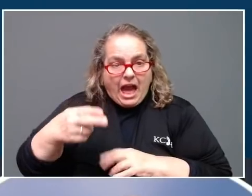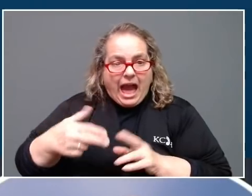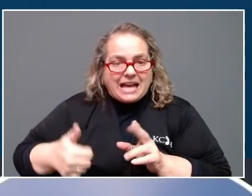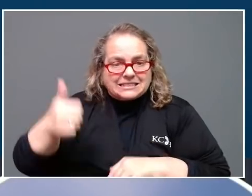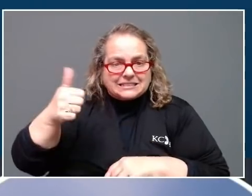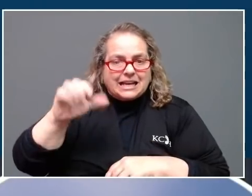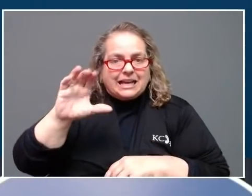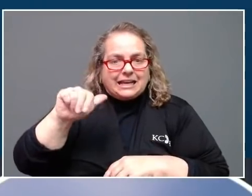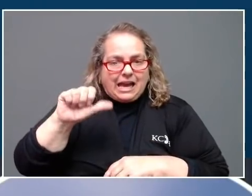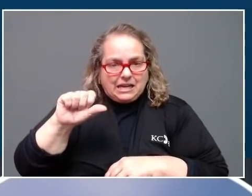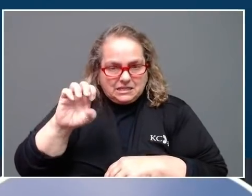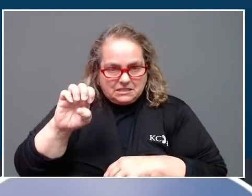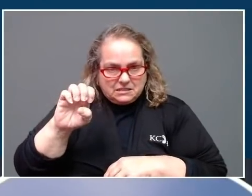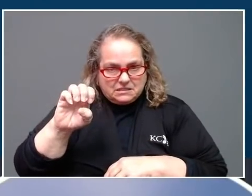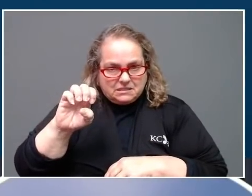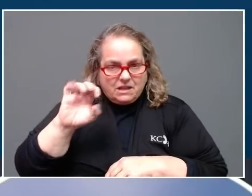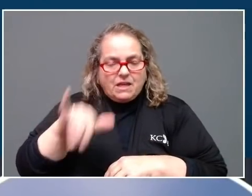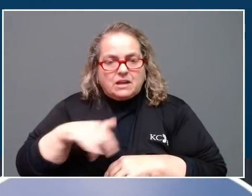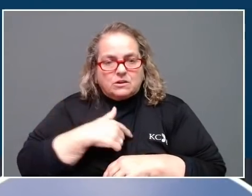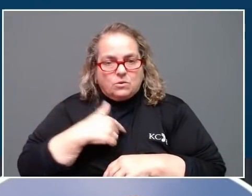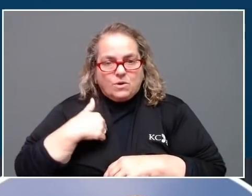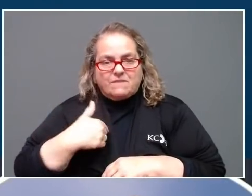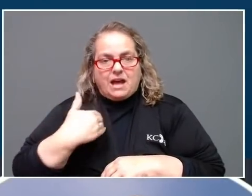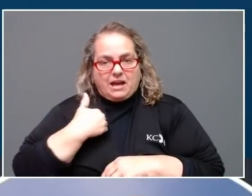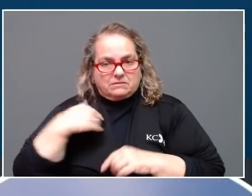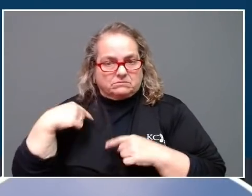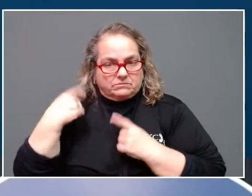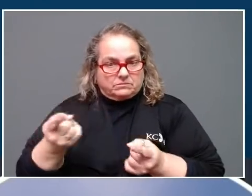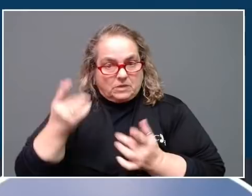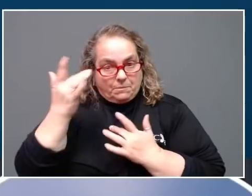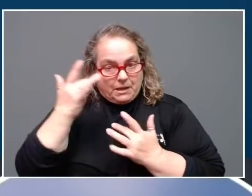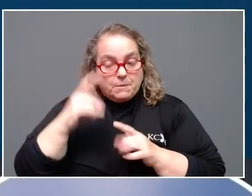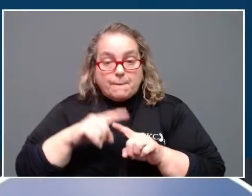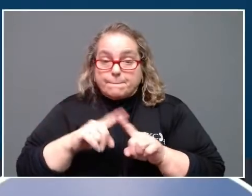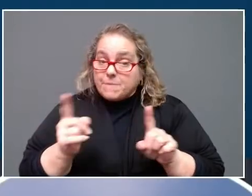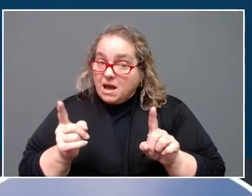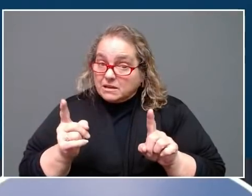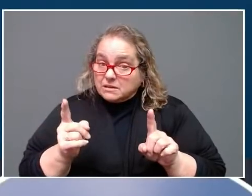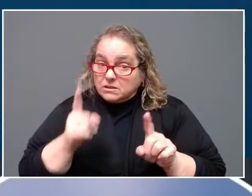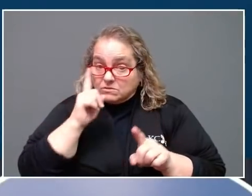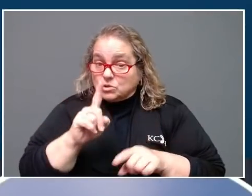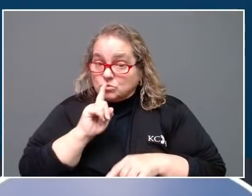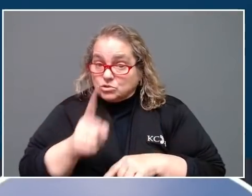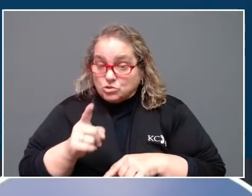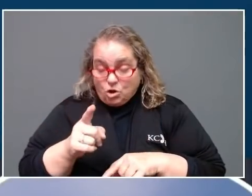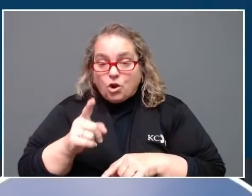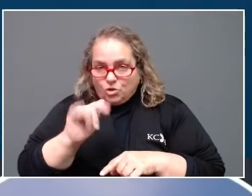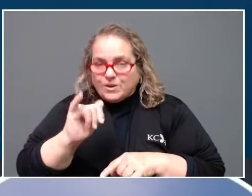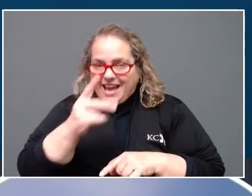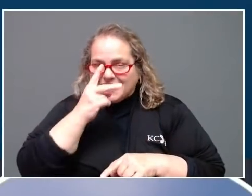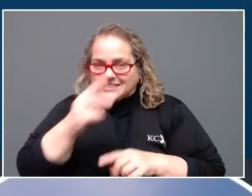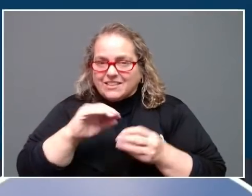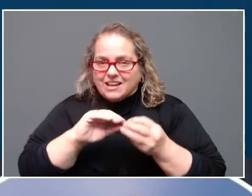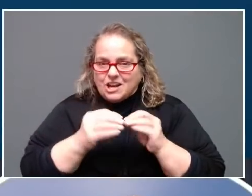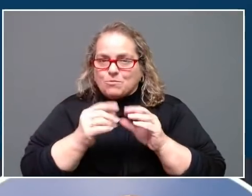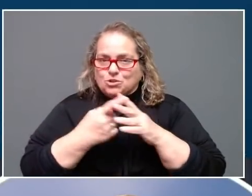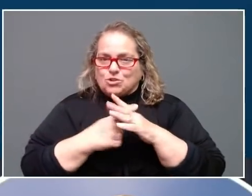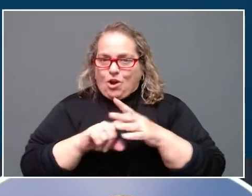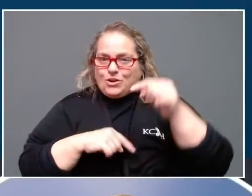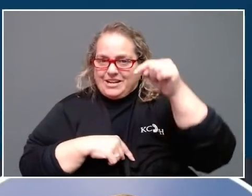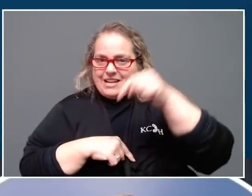caseload that we have had in the pandemic. But certainly the trajectory is exactly what we want to